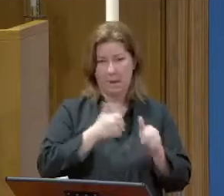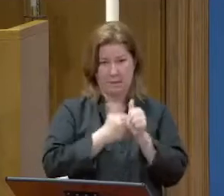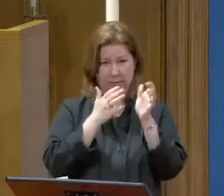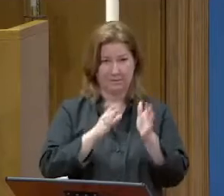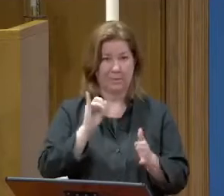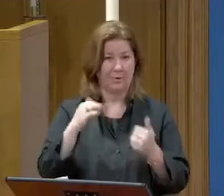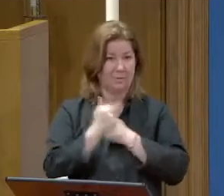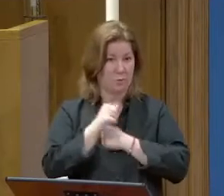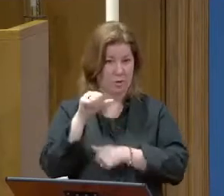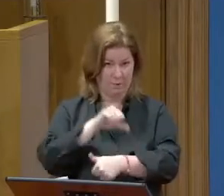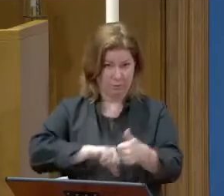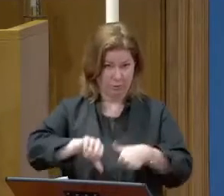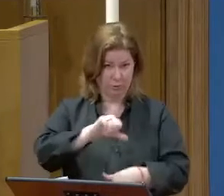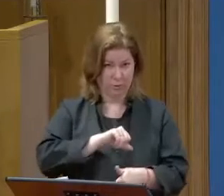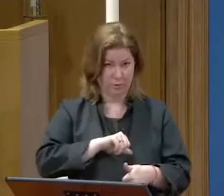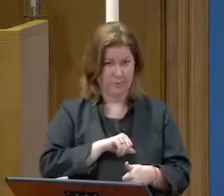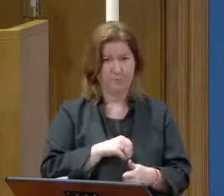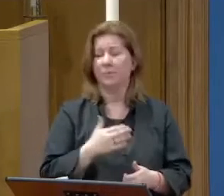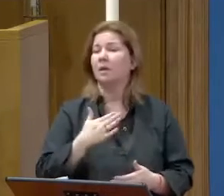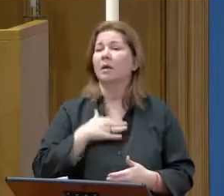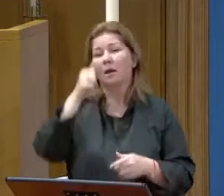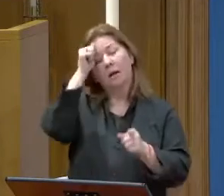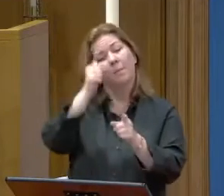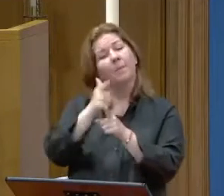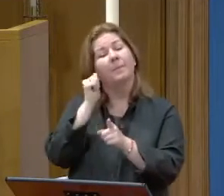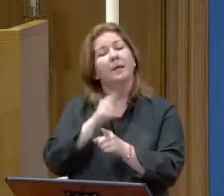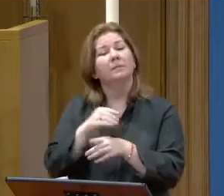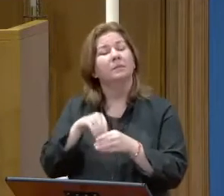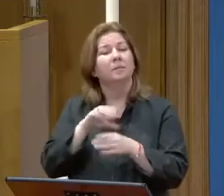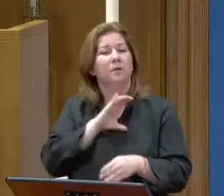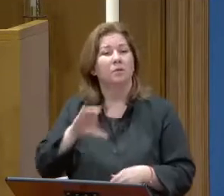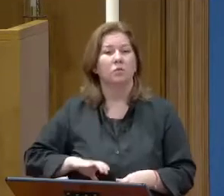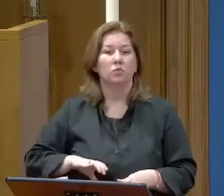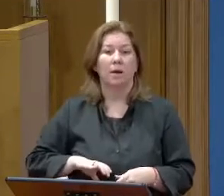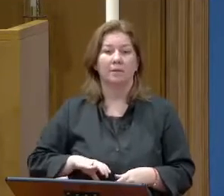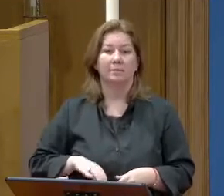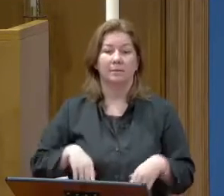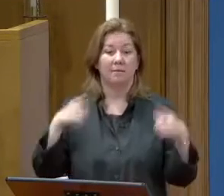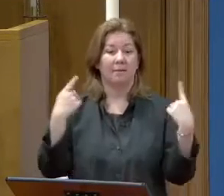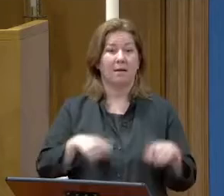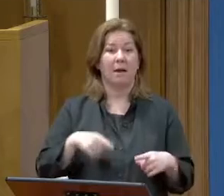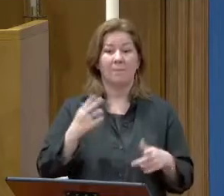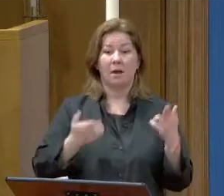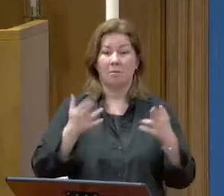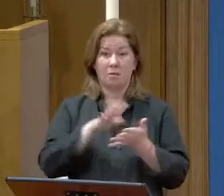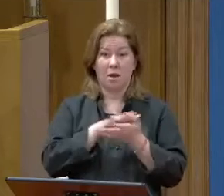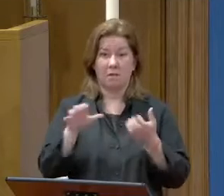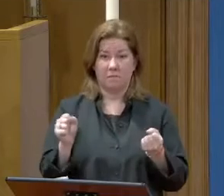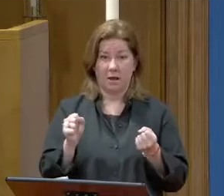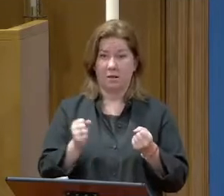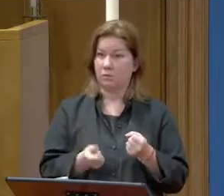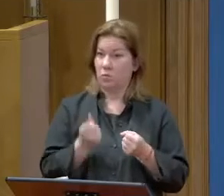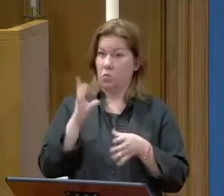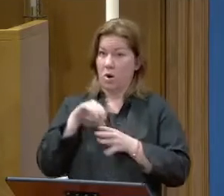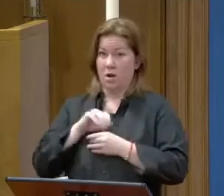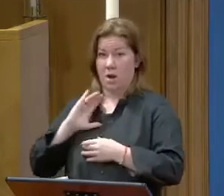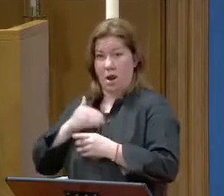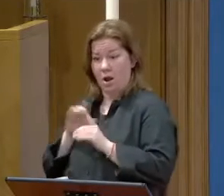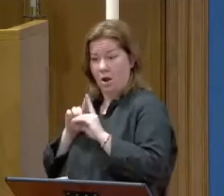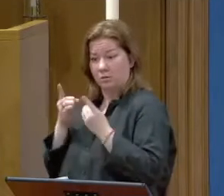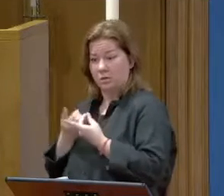another." My siblings in Christ, acts of gun violence, one of them in our own diocese,